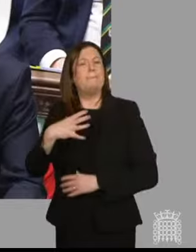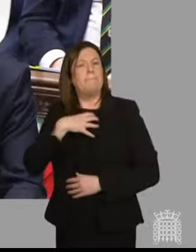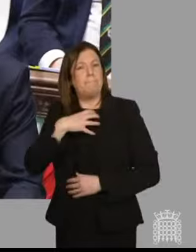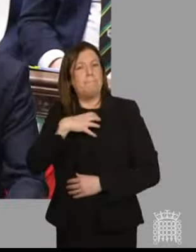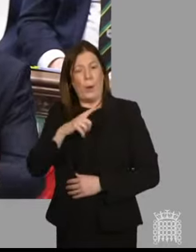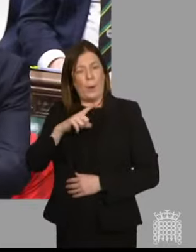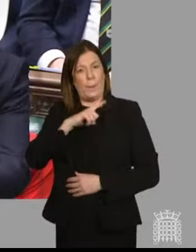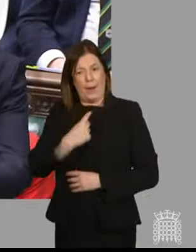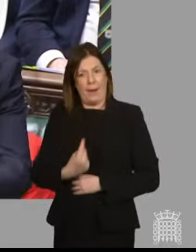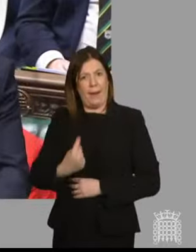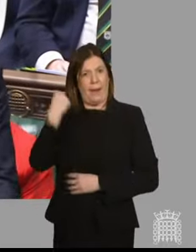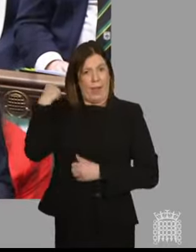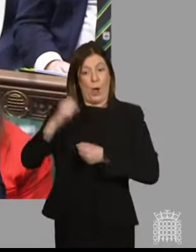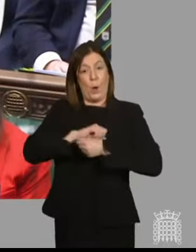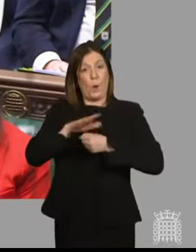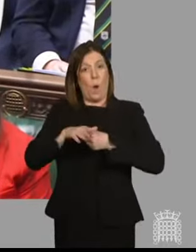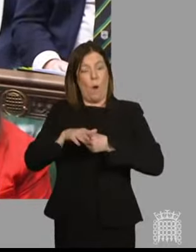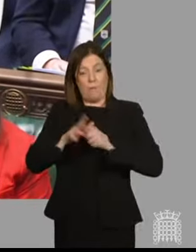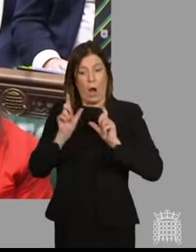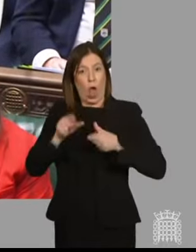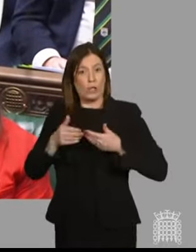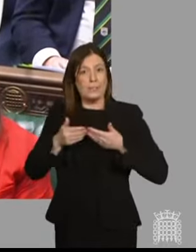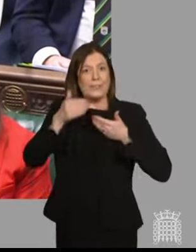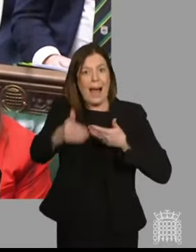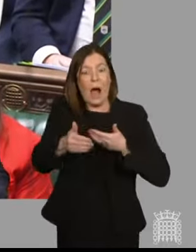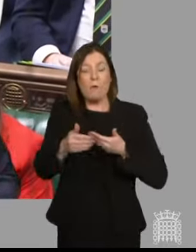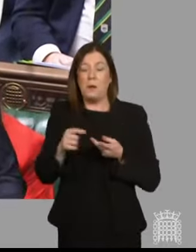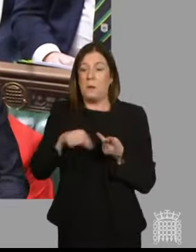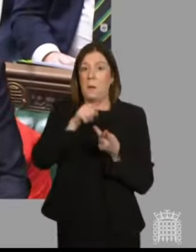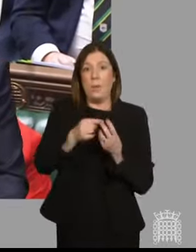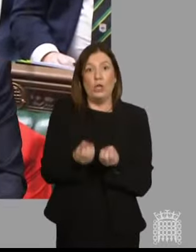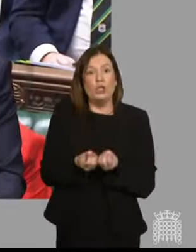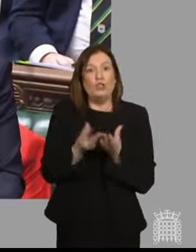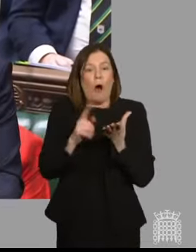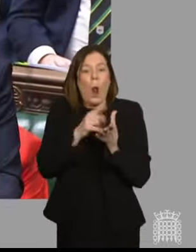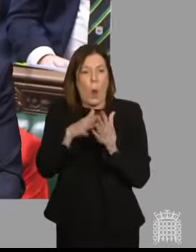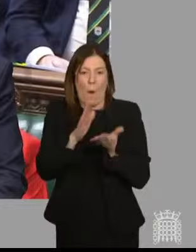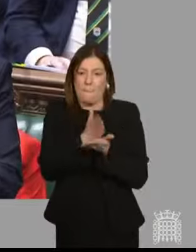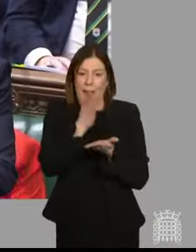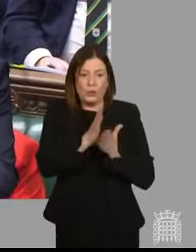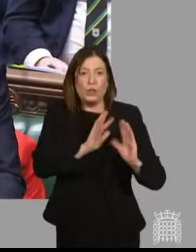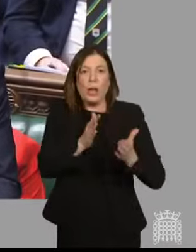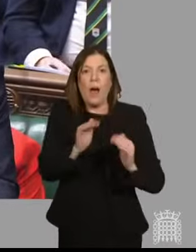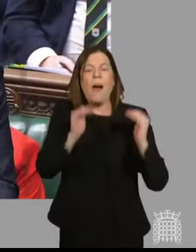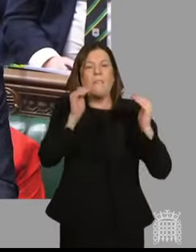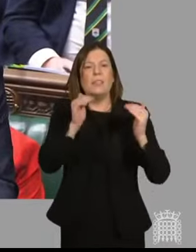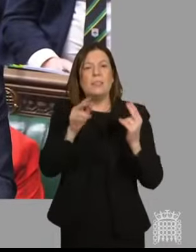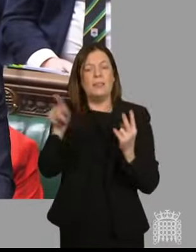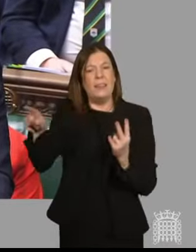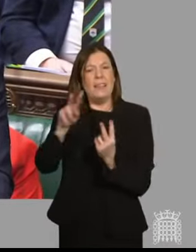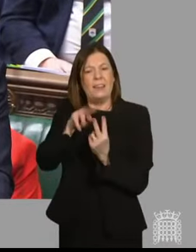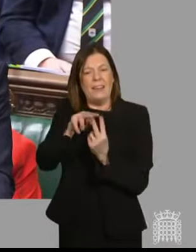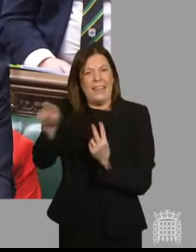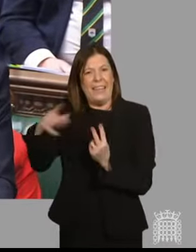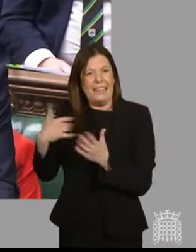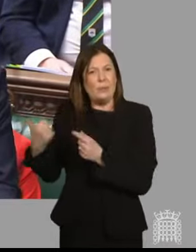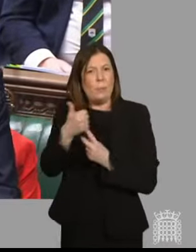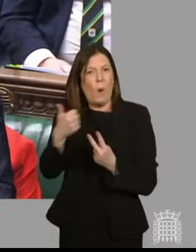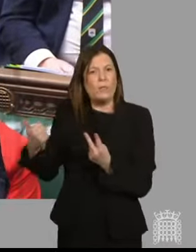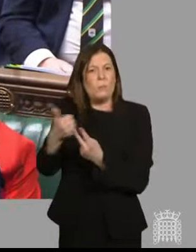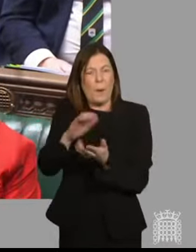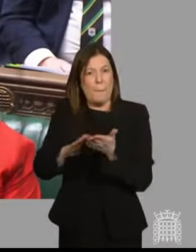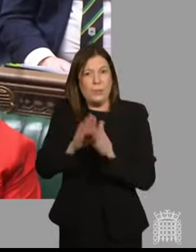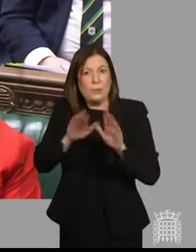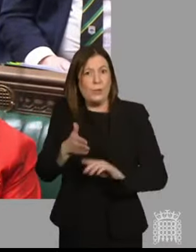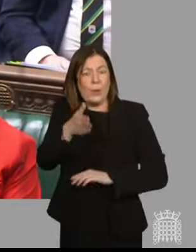service laws, his priority has always been keeping our children out of school, Mr. Speaker. It's always the same with him. There's no plan. It's